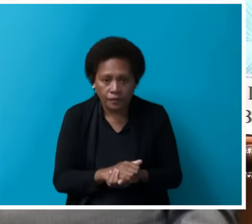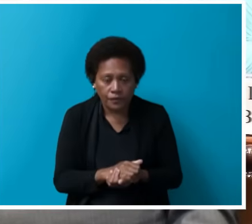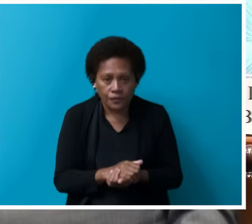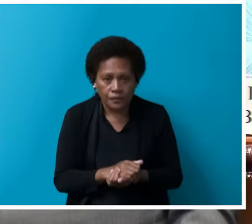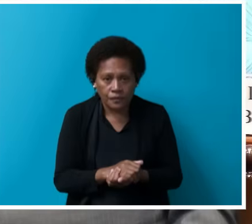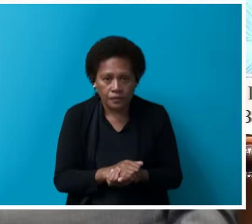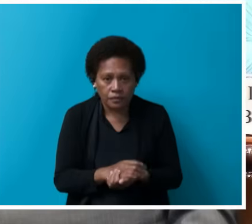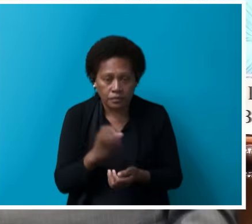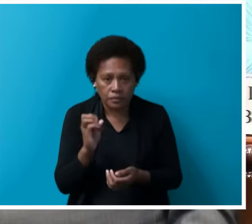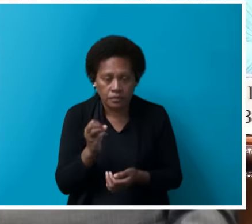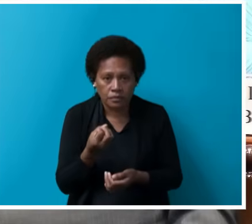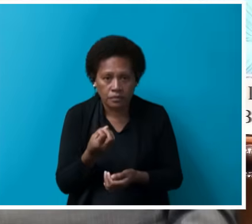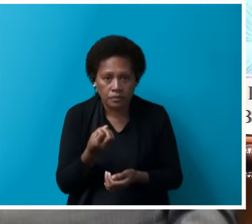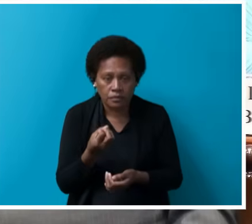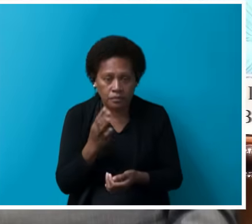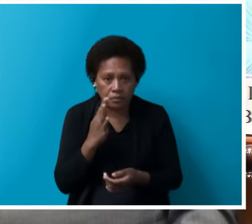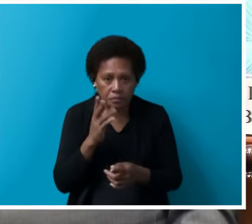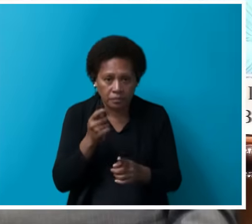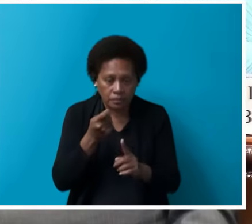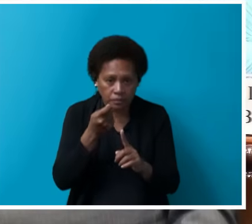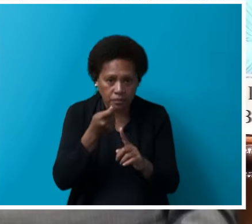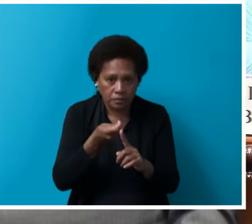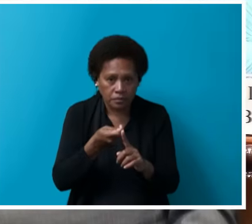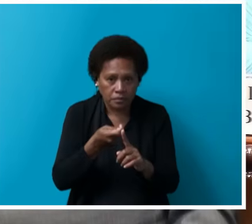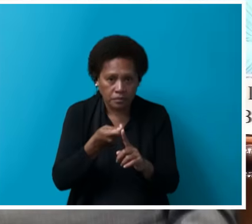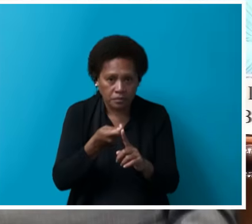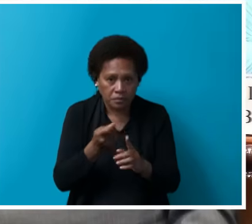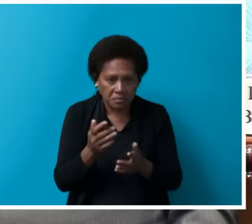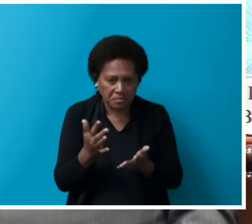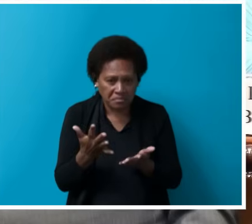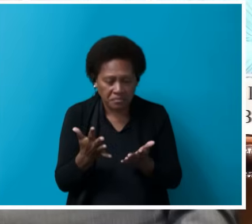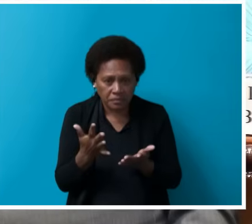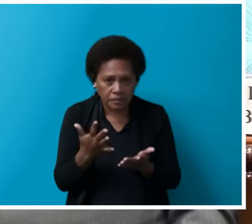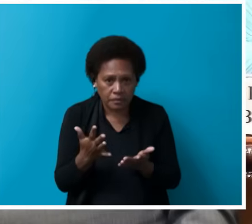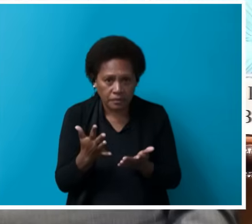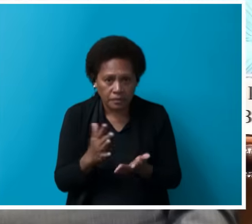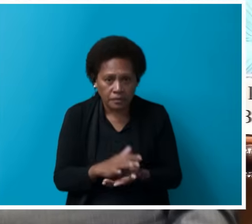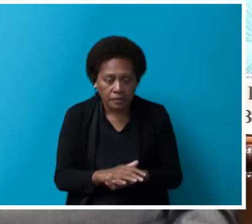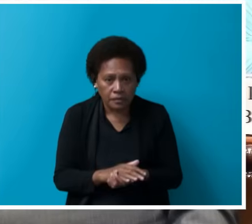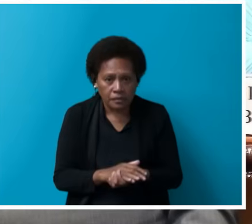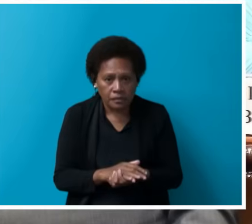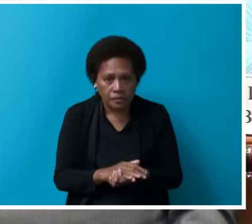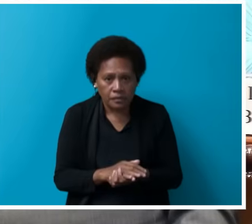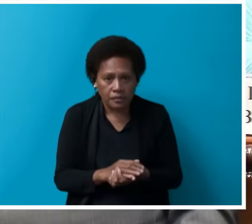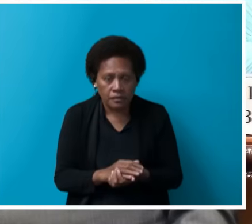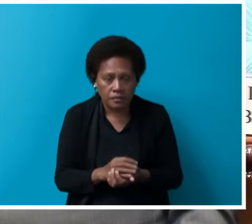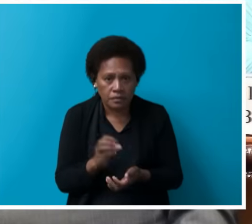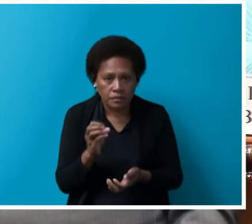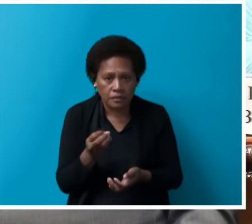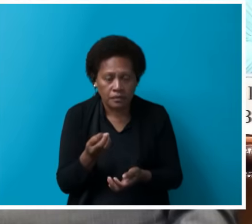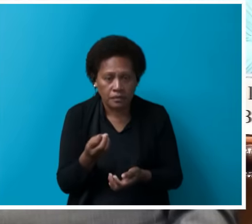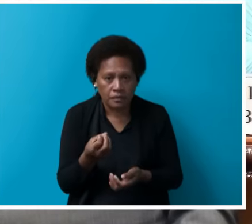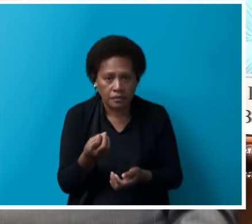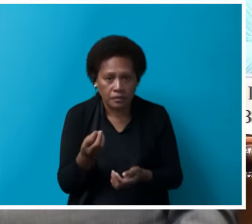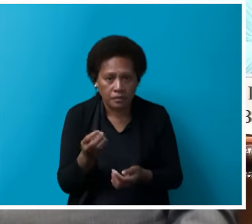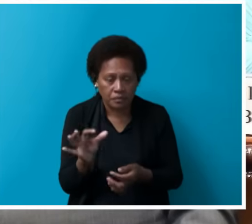So while the tax revenue might dip slightly, this will be offset by an increase in